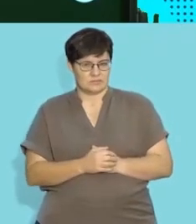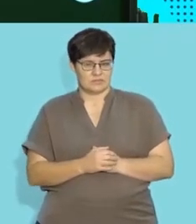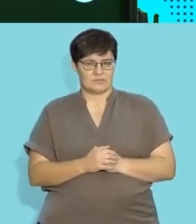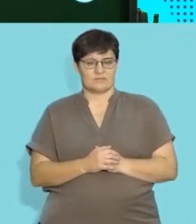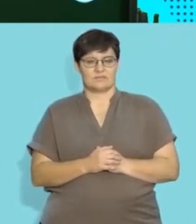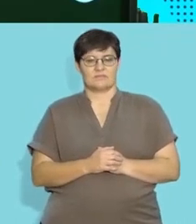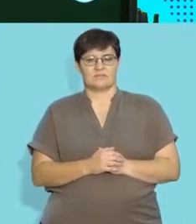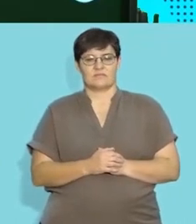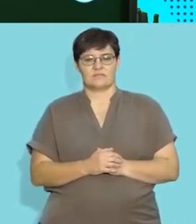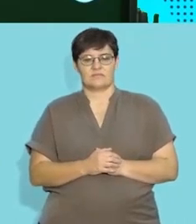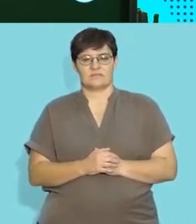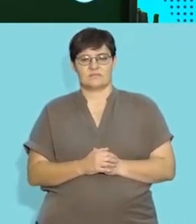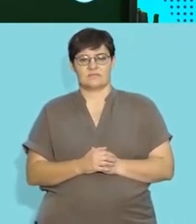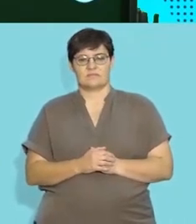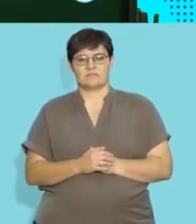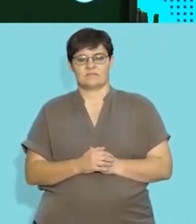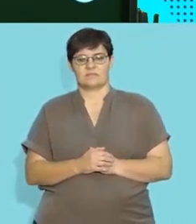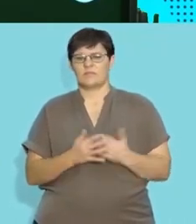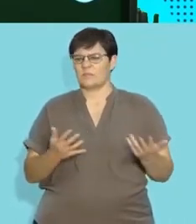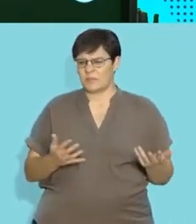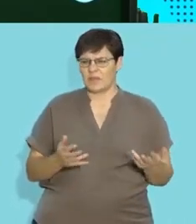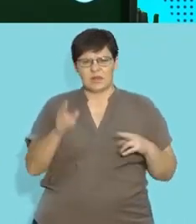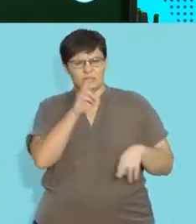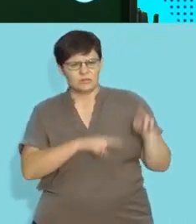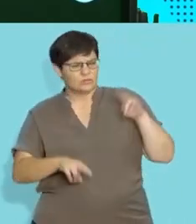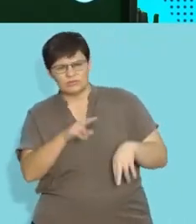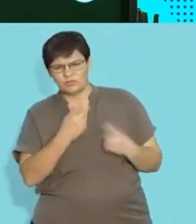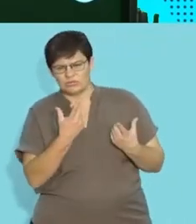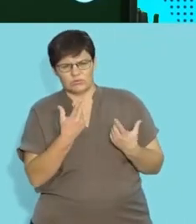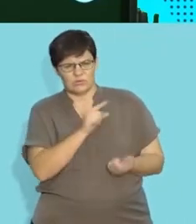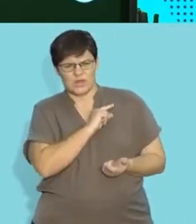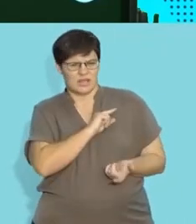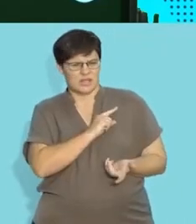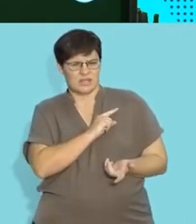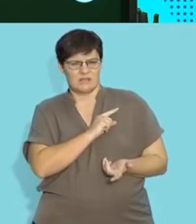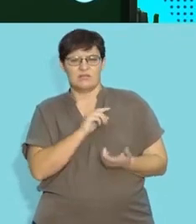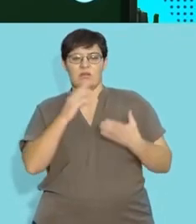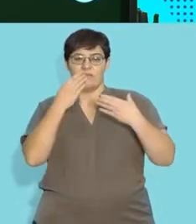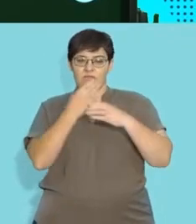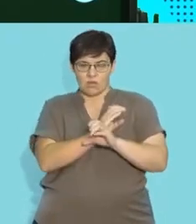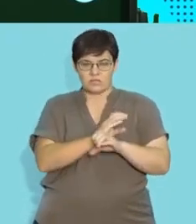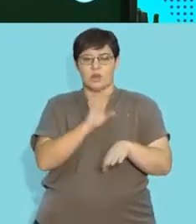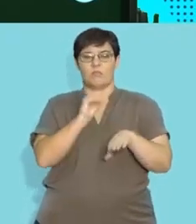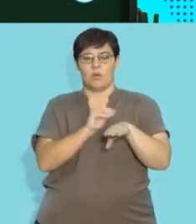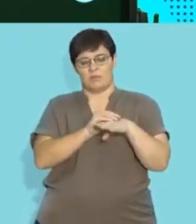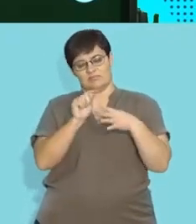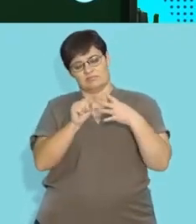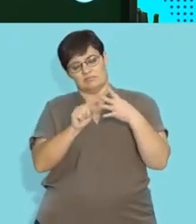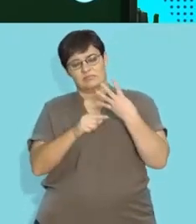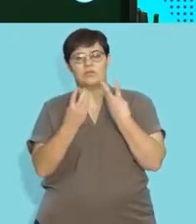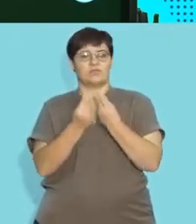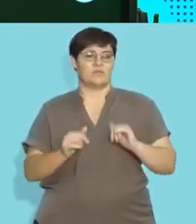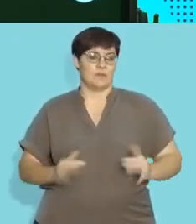you that while we're doing some revision, especially the focus is on problems. I'd like you to try some of the problems with